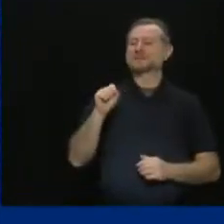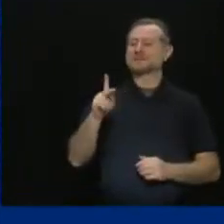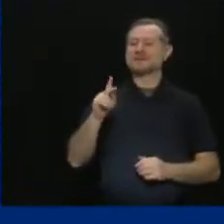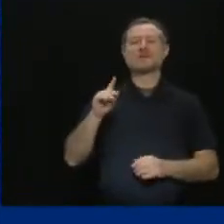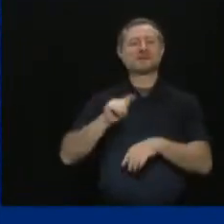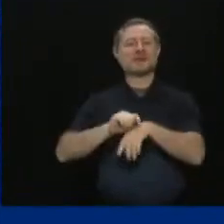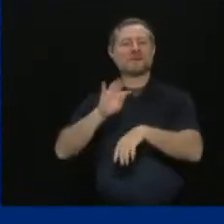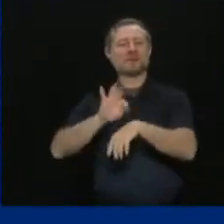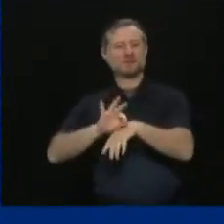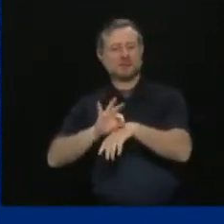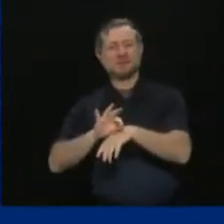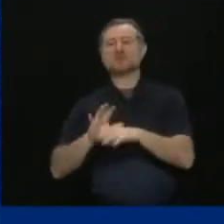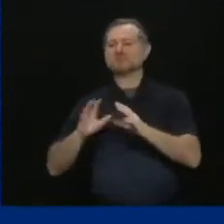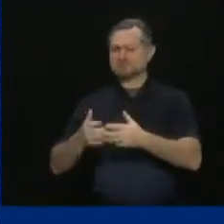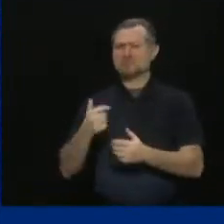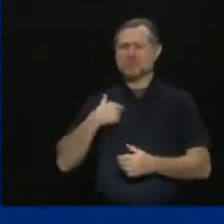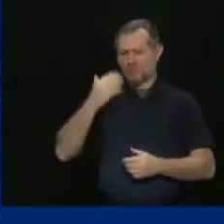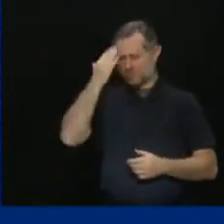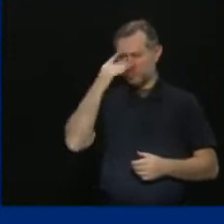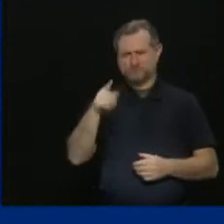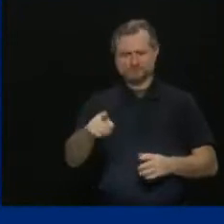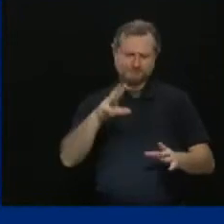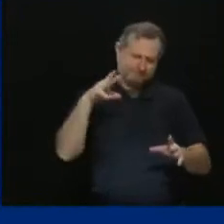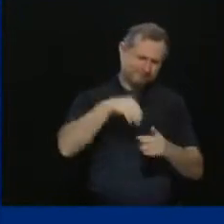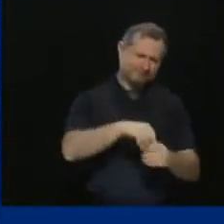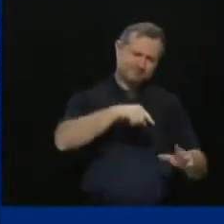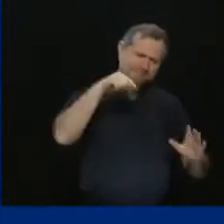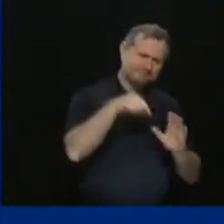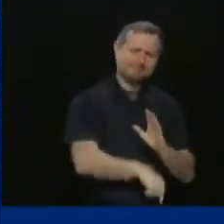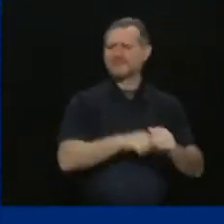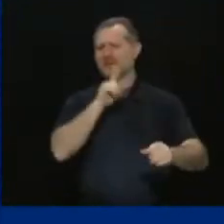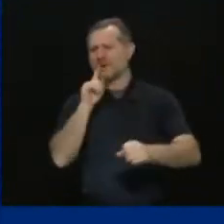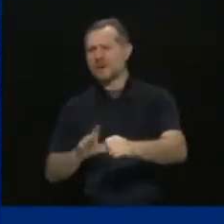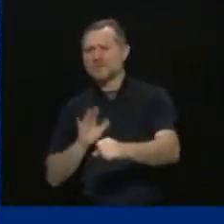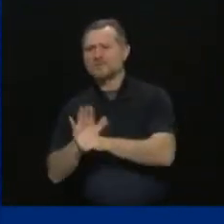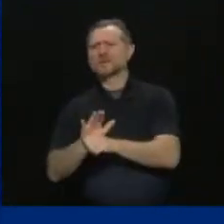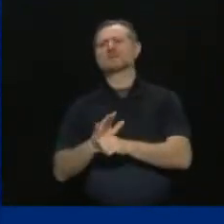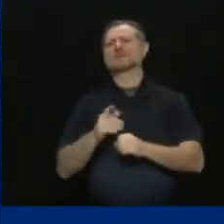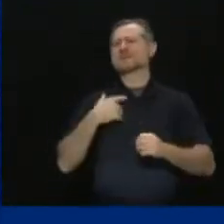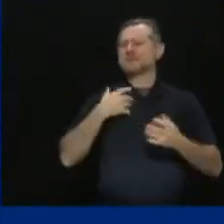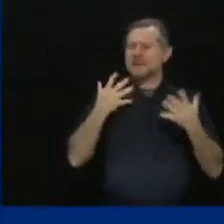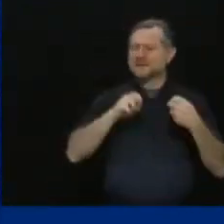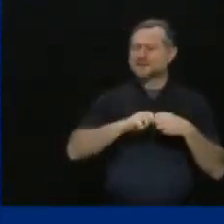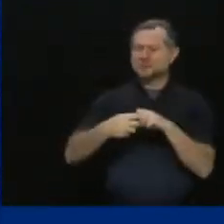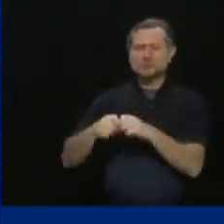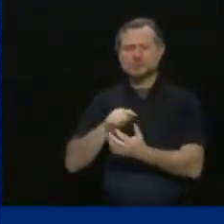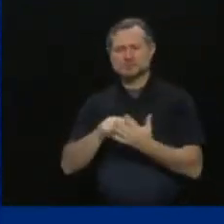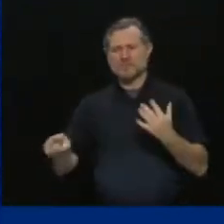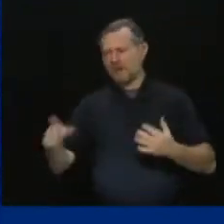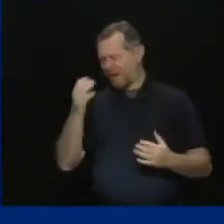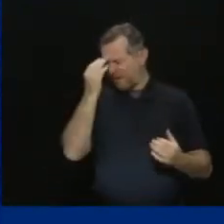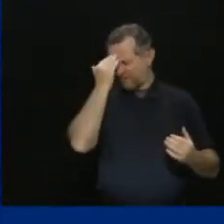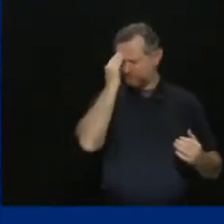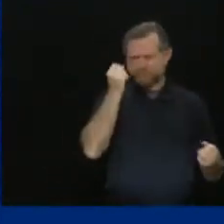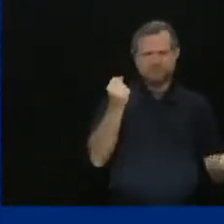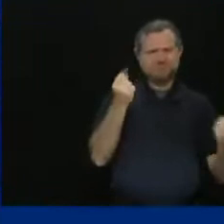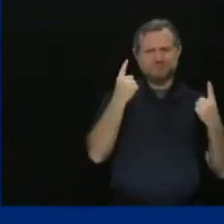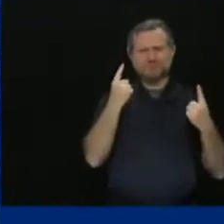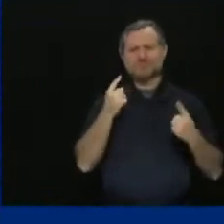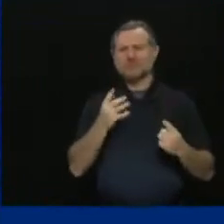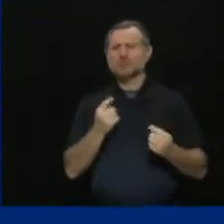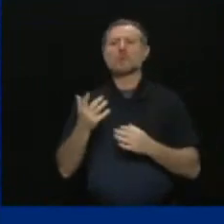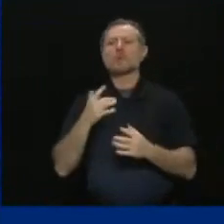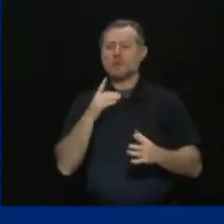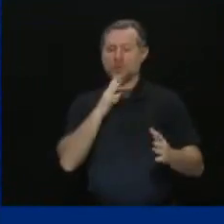invested, deeply educated in all of these issues, and she understands the pain and loss that too